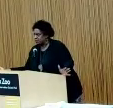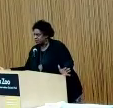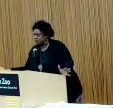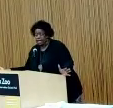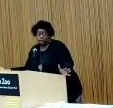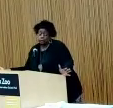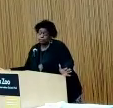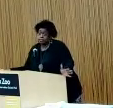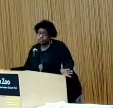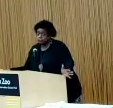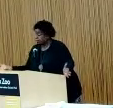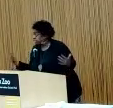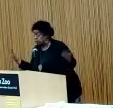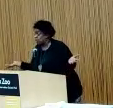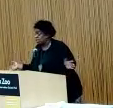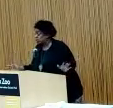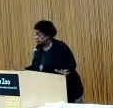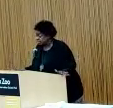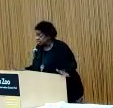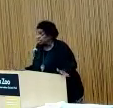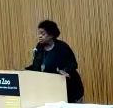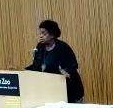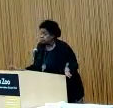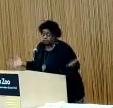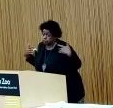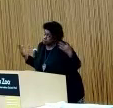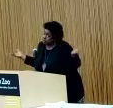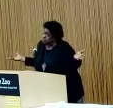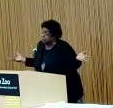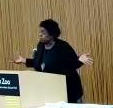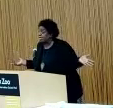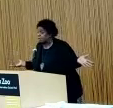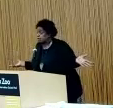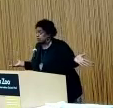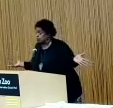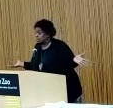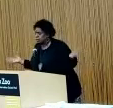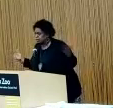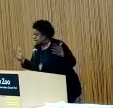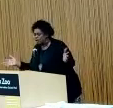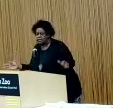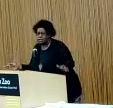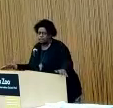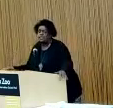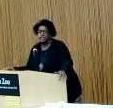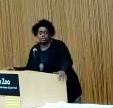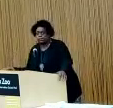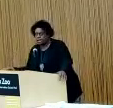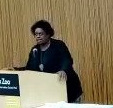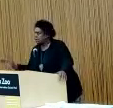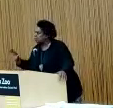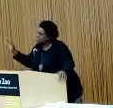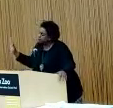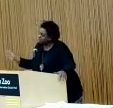discrimination and of course we who are in New York City you know from New York I mean we're great okay so obviously we didn't